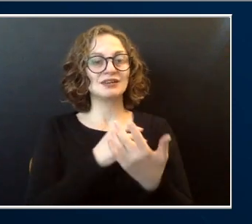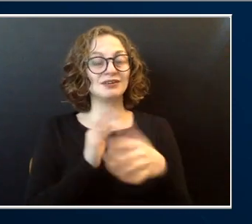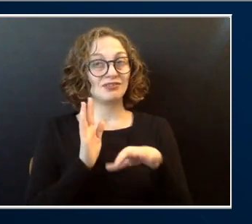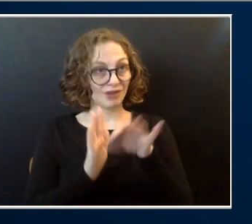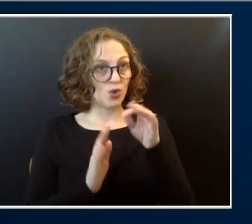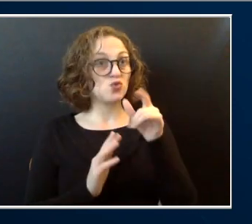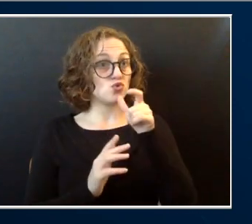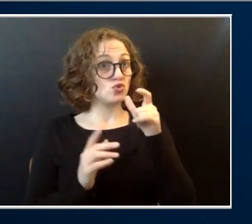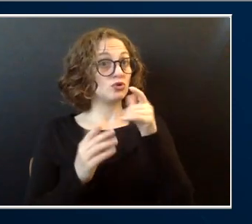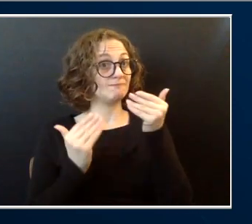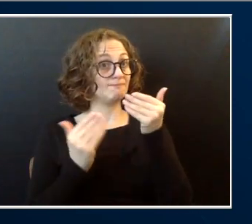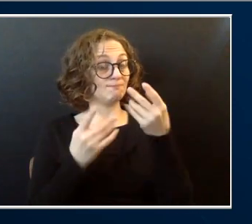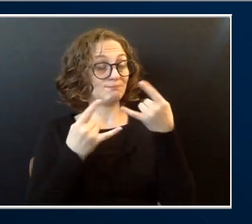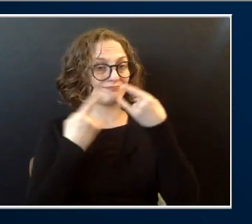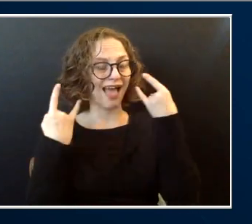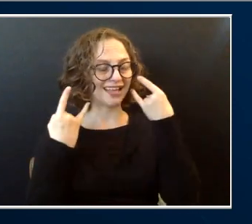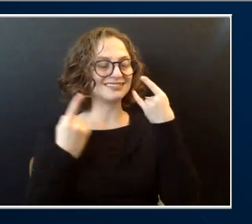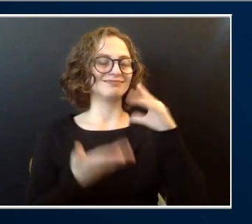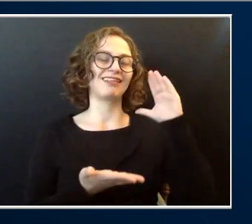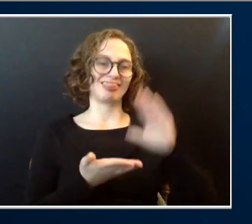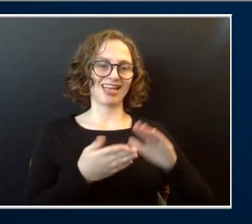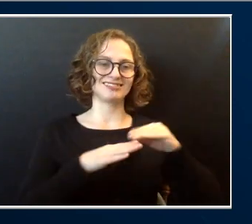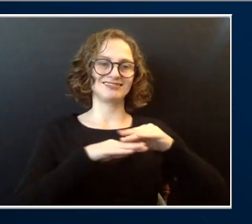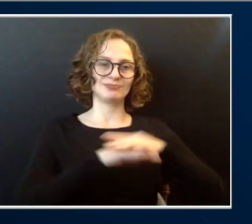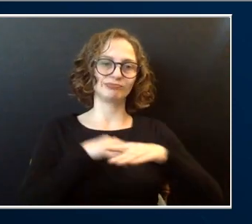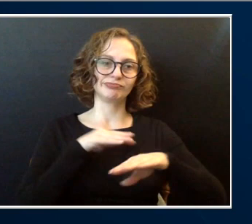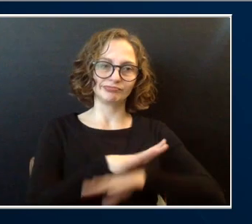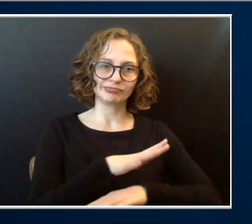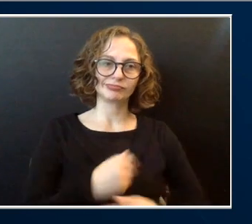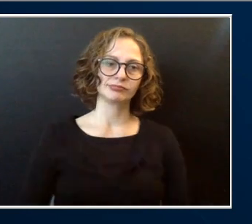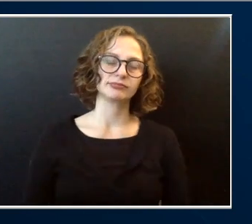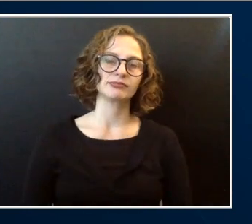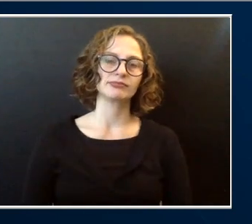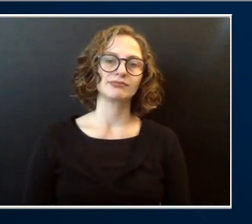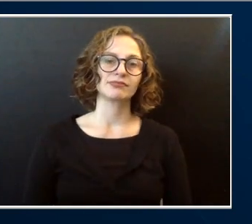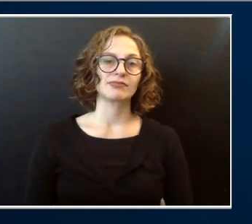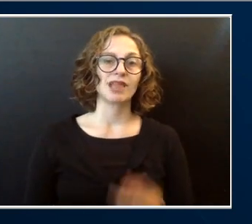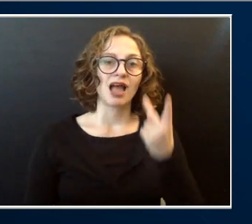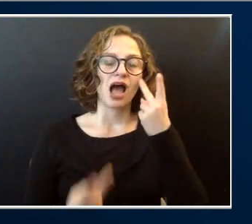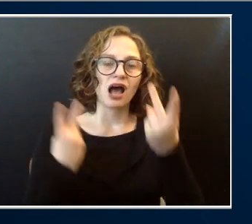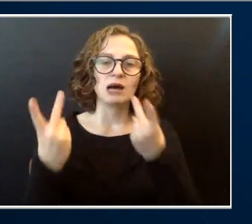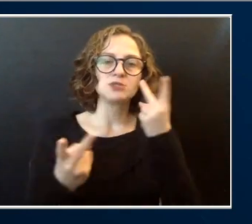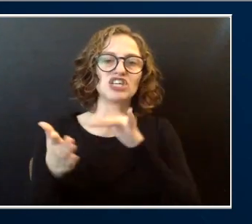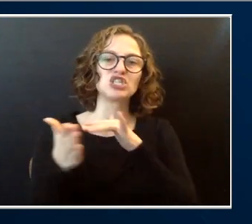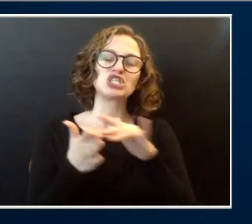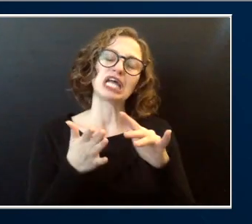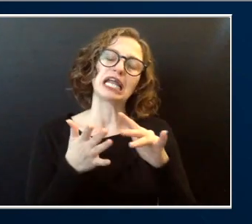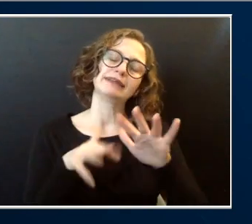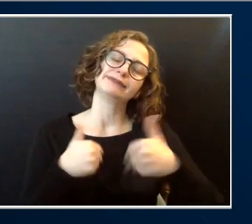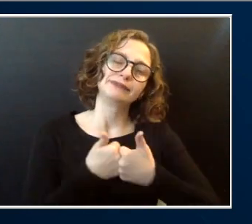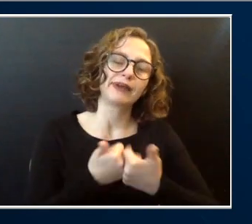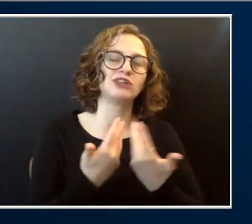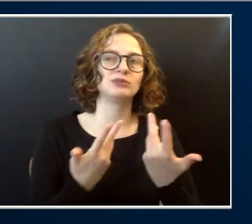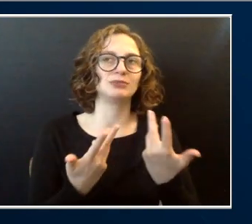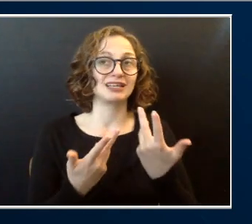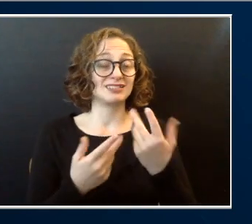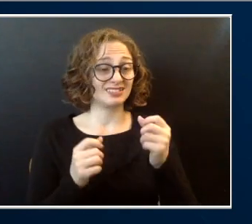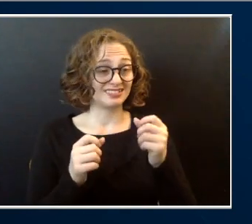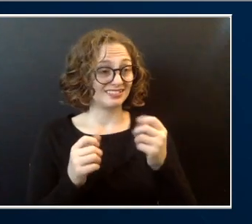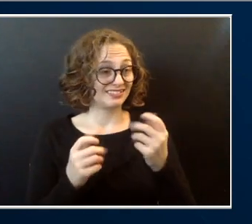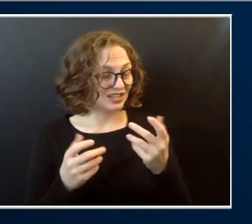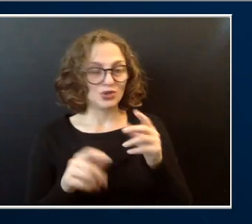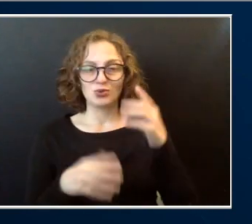Yeah. Observational studies are hard because you're just trying to say, hey, are people wearing masks or not wearing masks? How often are they wearing masks? Does that make a difference? Randomized